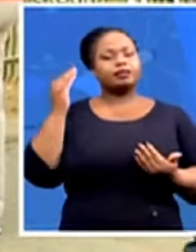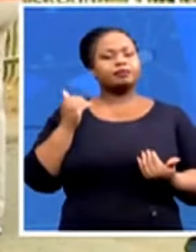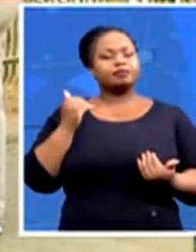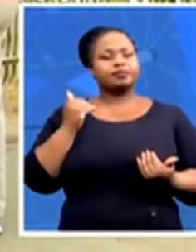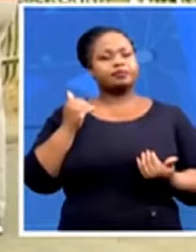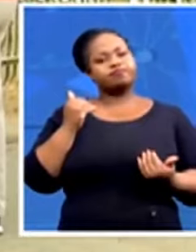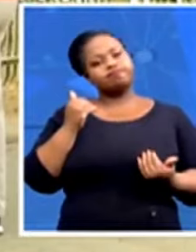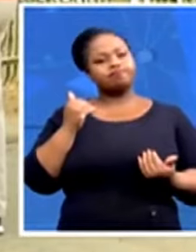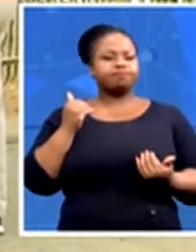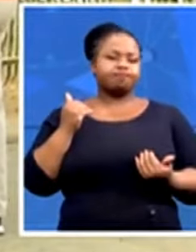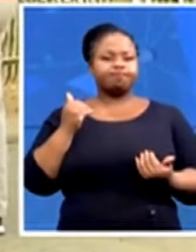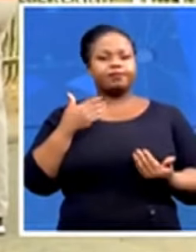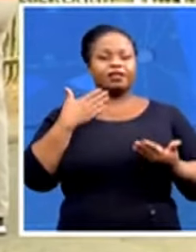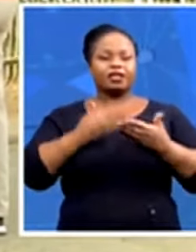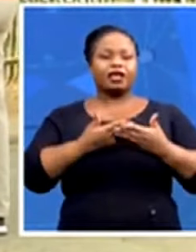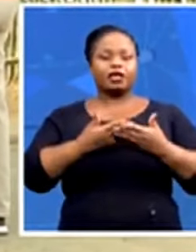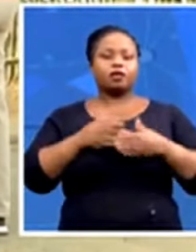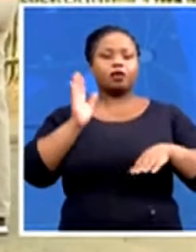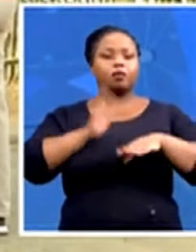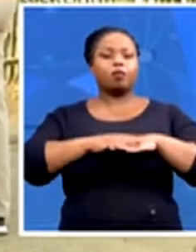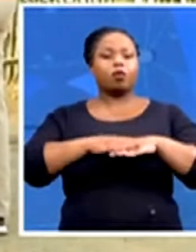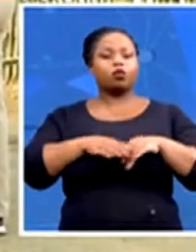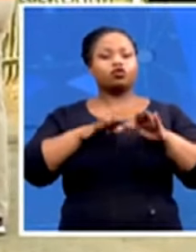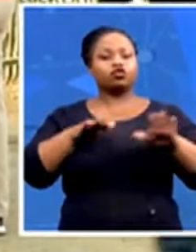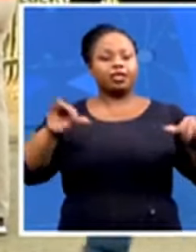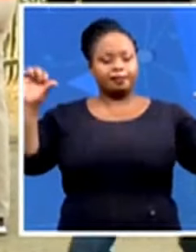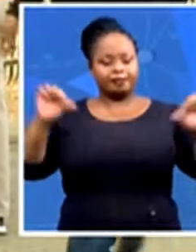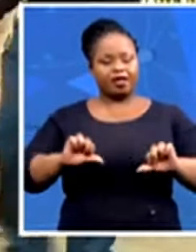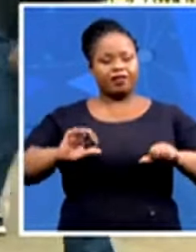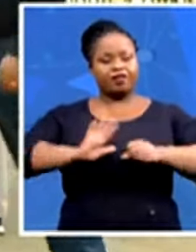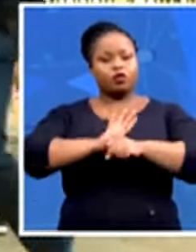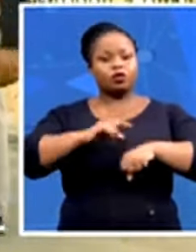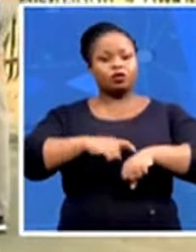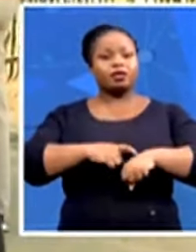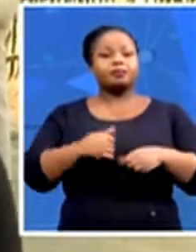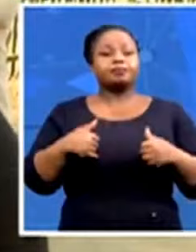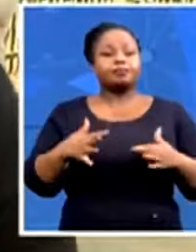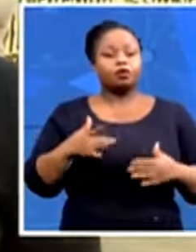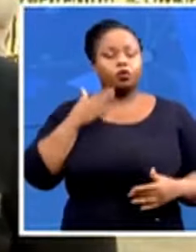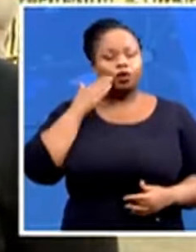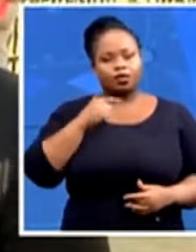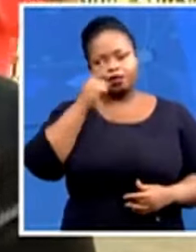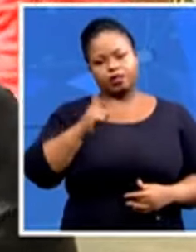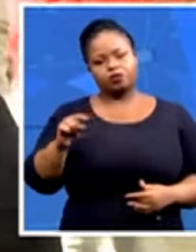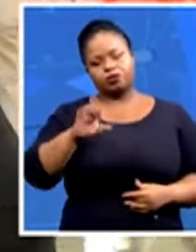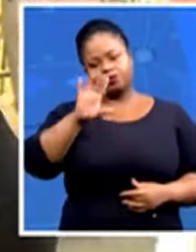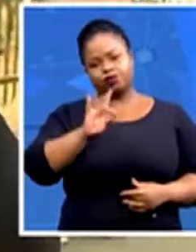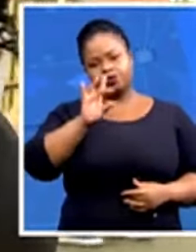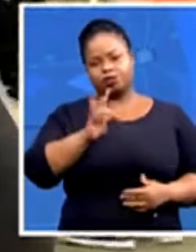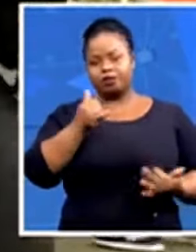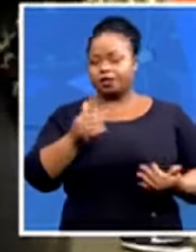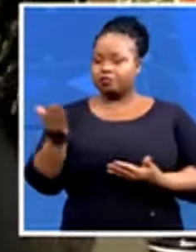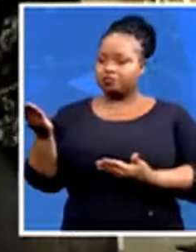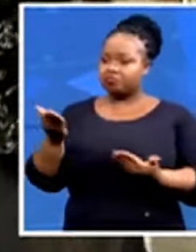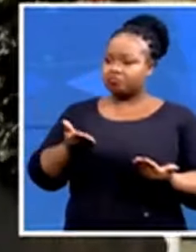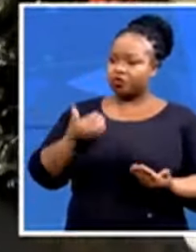capacity of learners from next week, Tuesday. I just want to bring the spokesperson for Education Department,